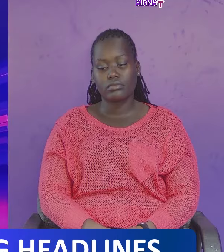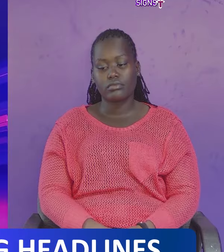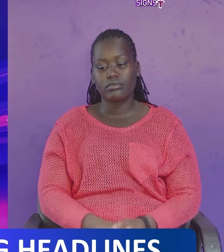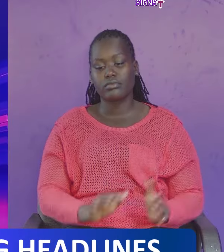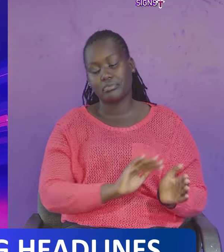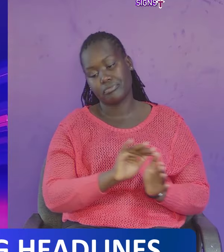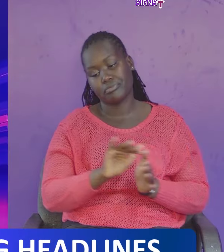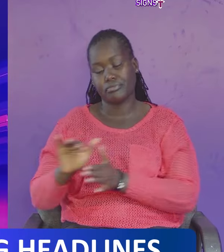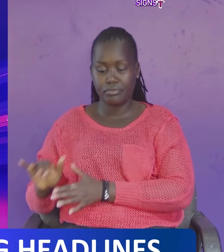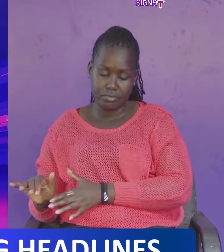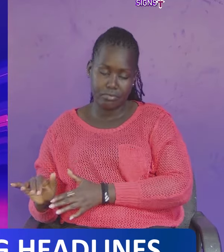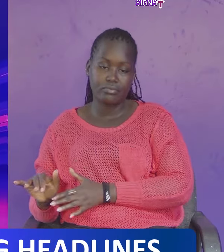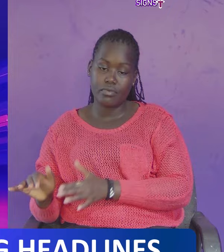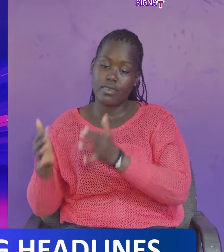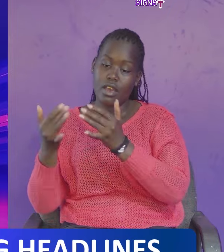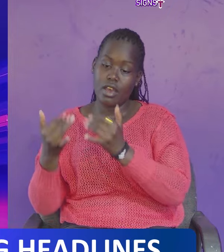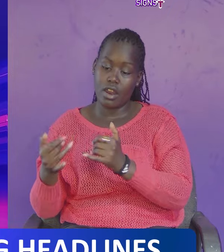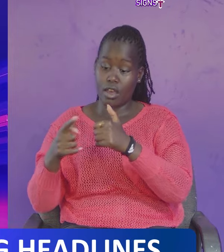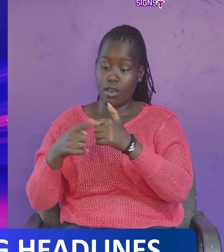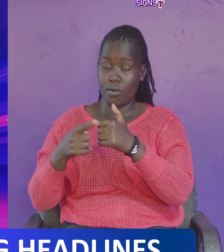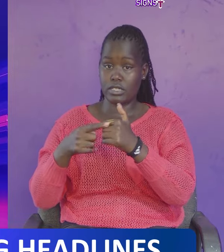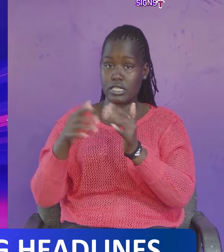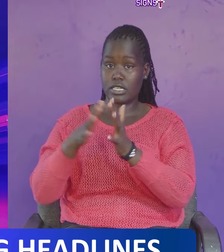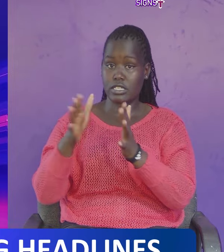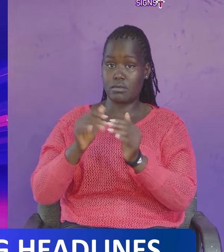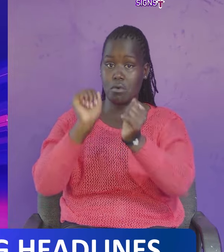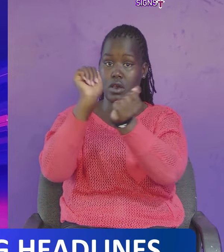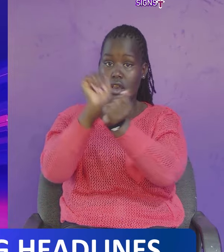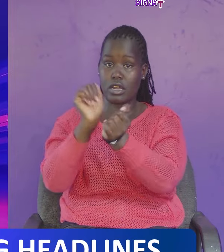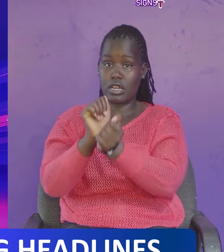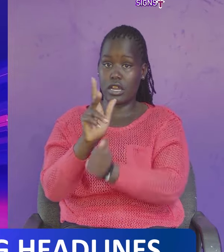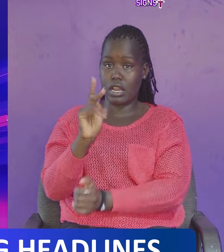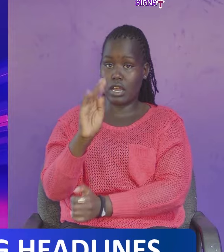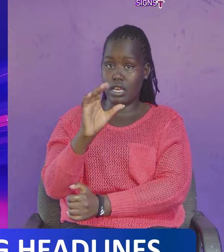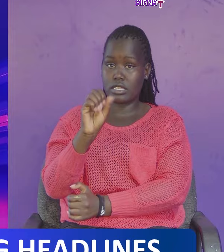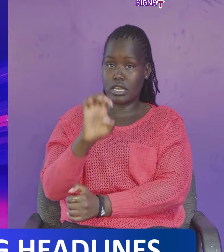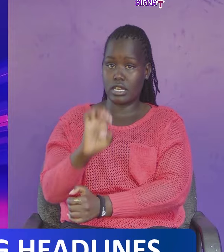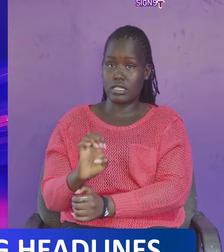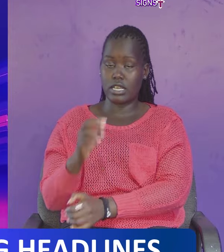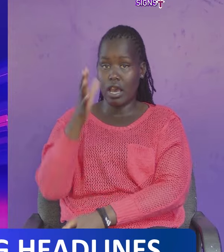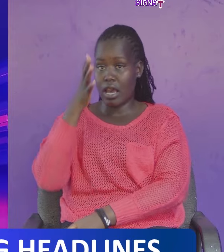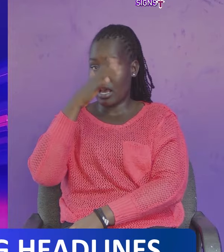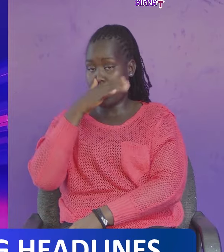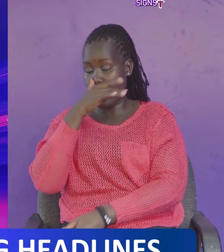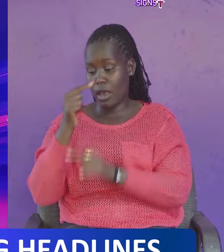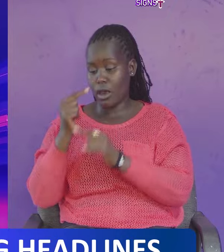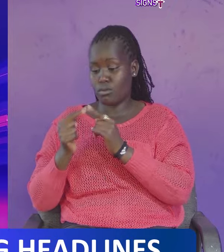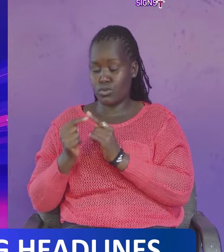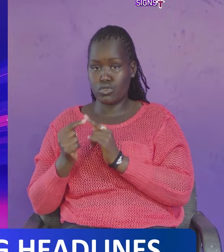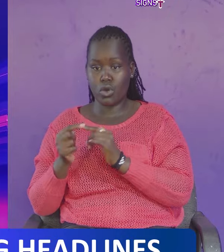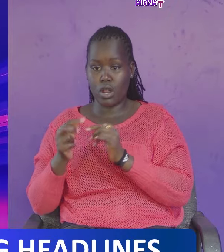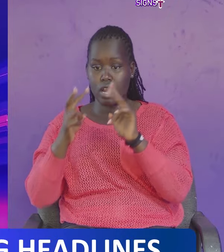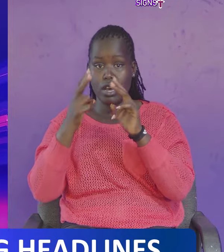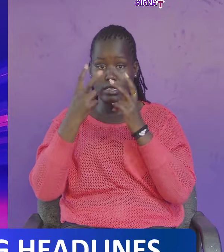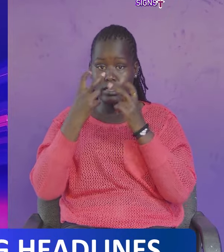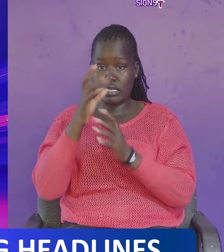Away from that story, now 6 more arrested in KCSE exam malpractice. Total suspects